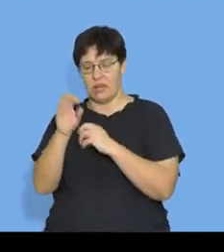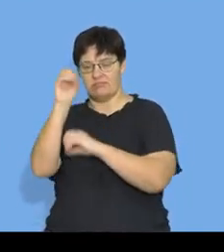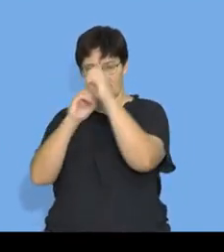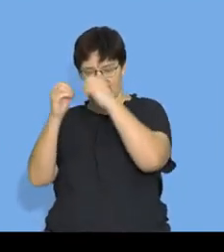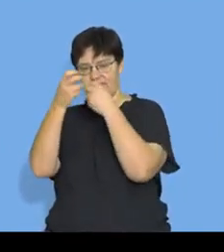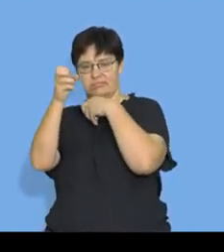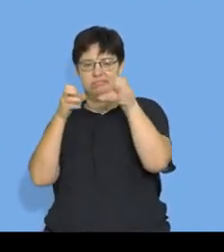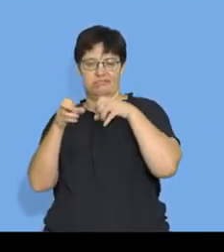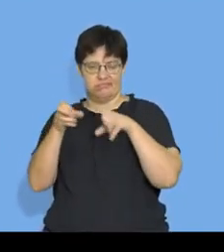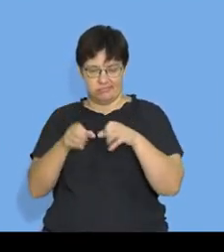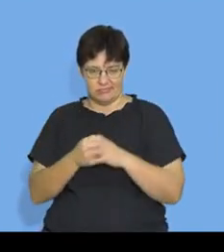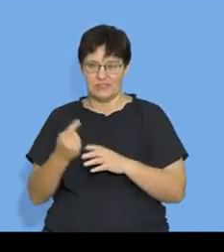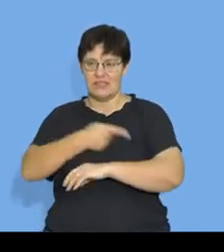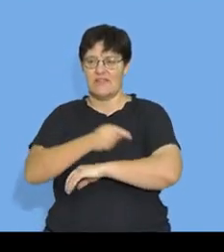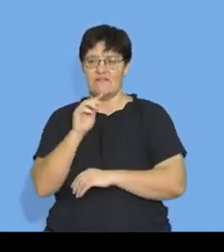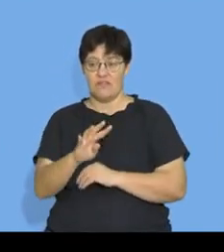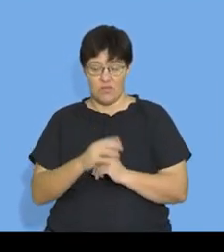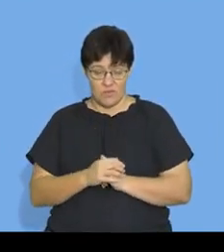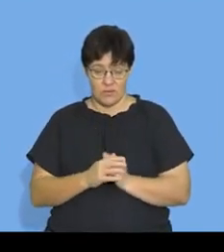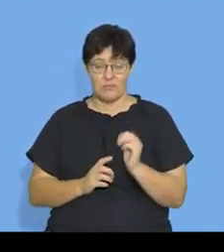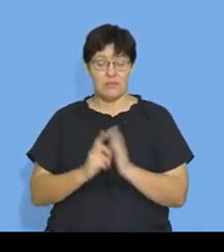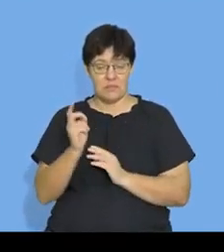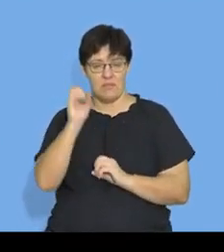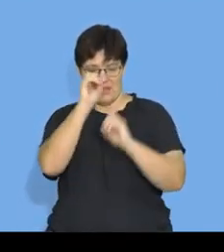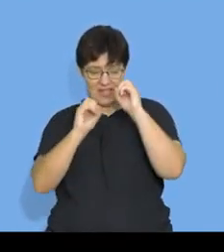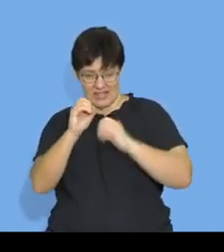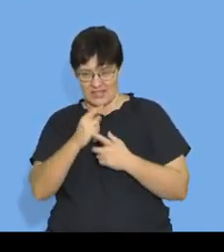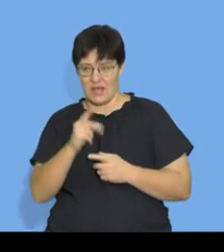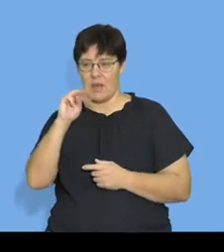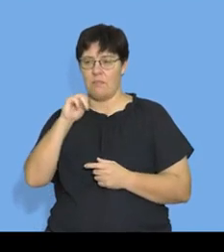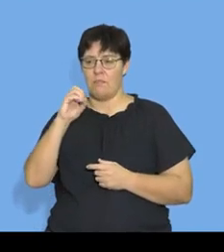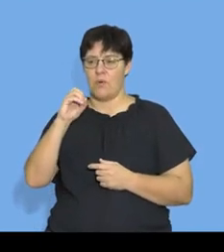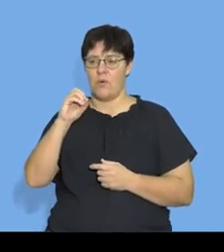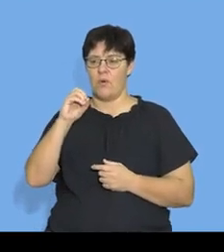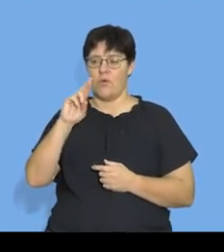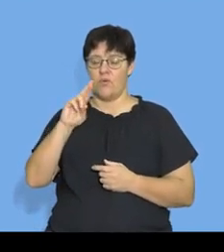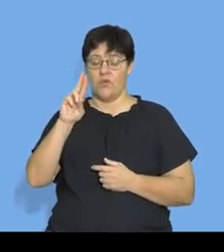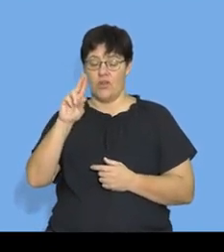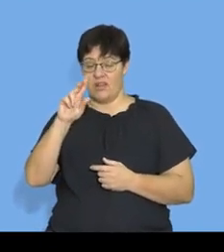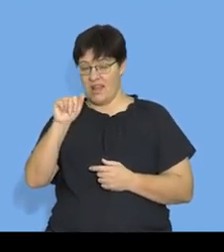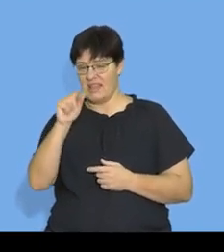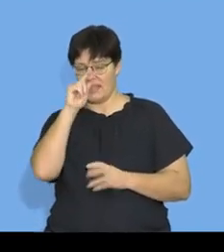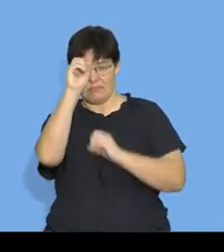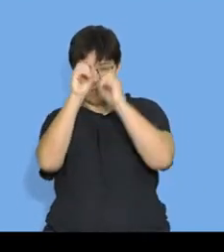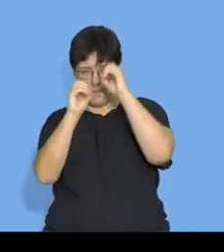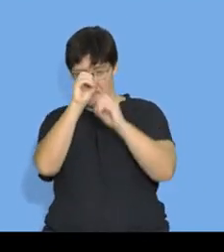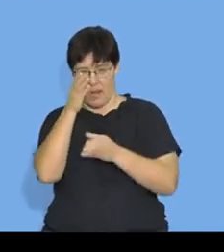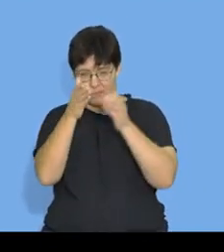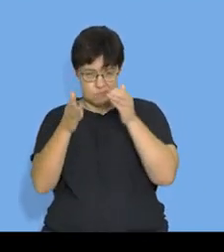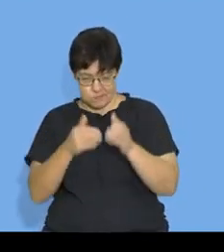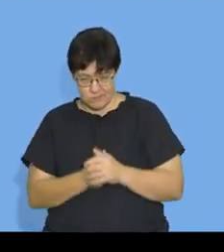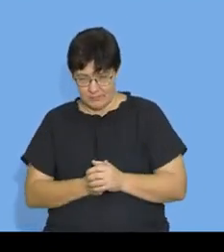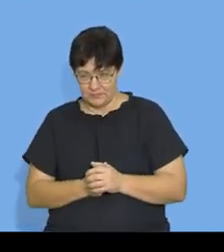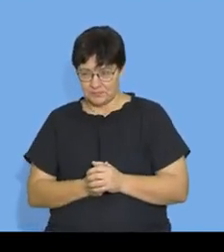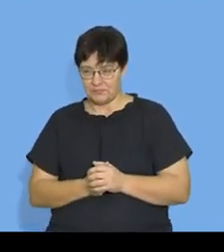zygote undergoes a series of divisions by around day 4 to form a ball of cells called the morula. You can see that there are several